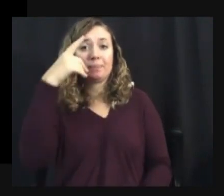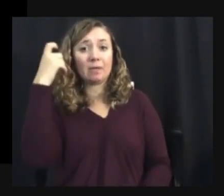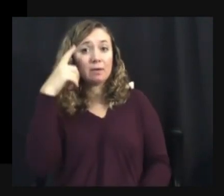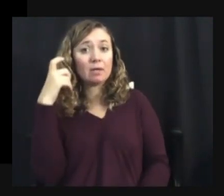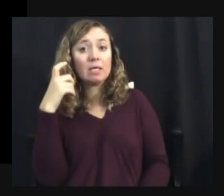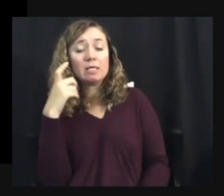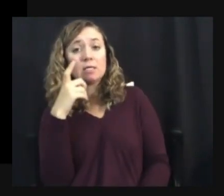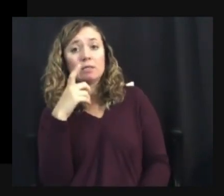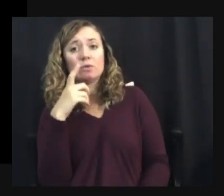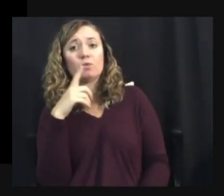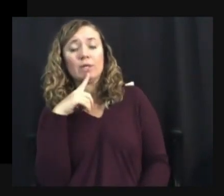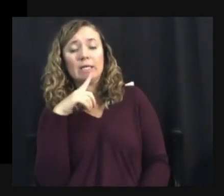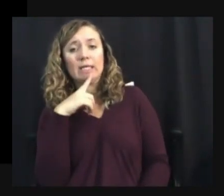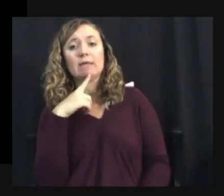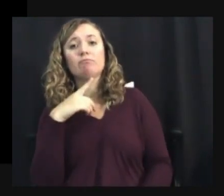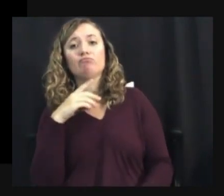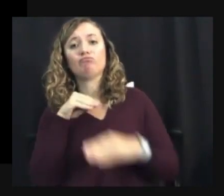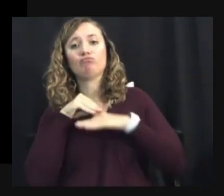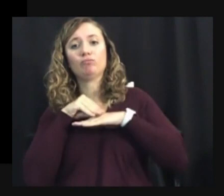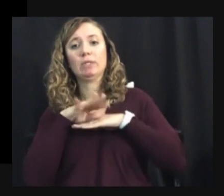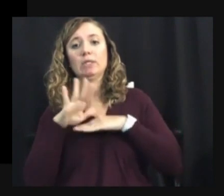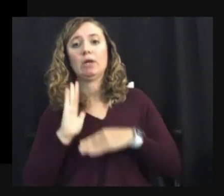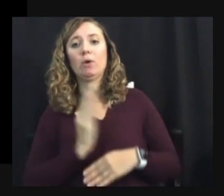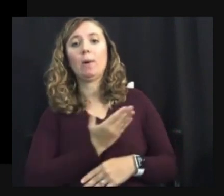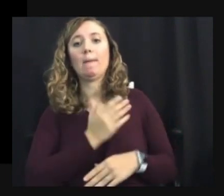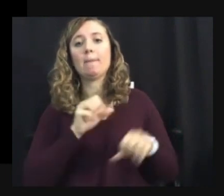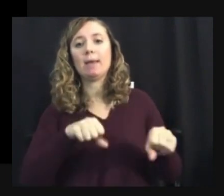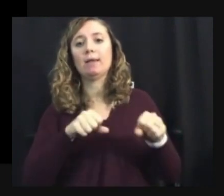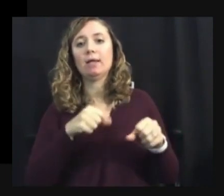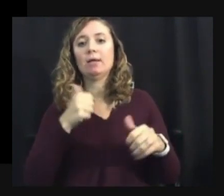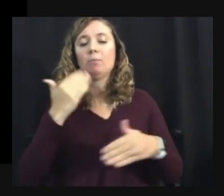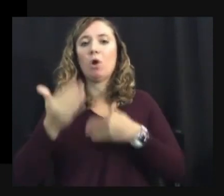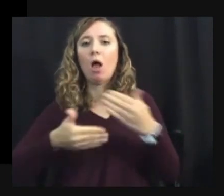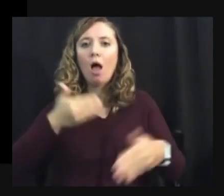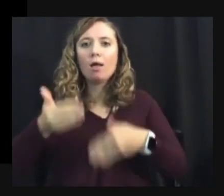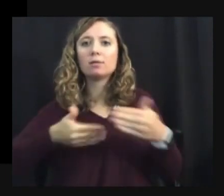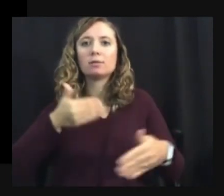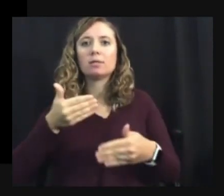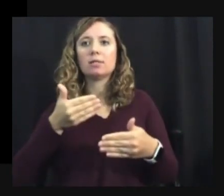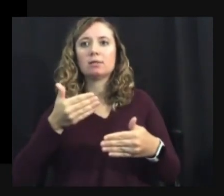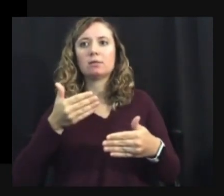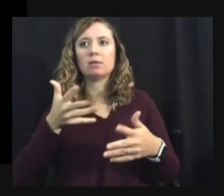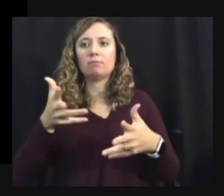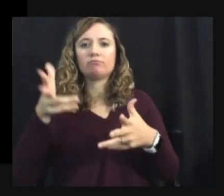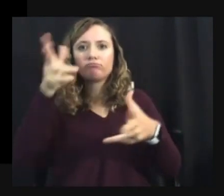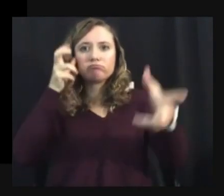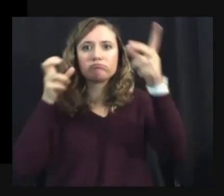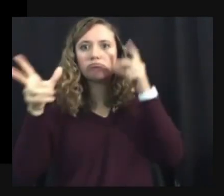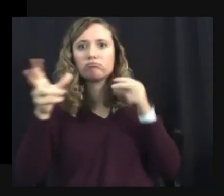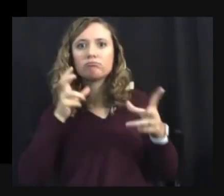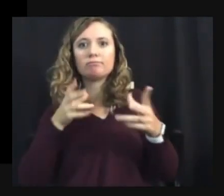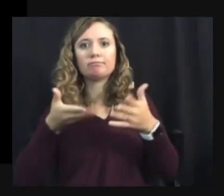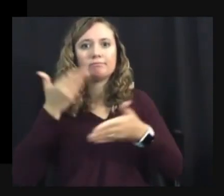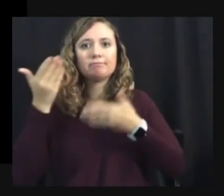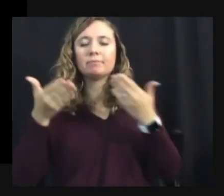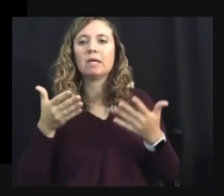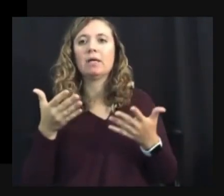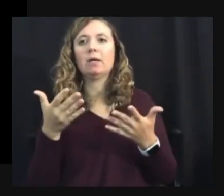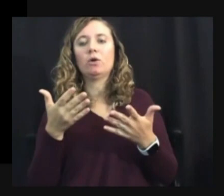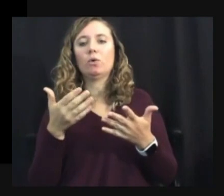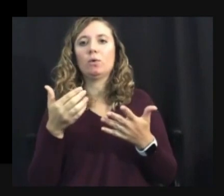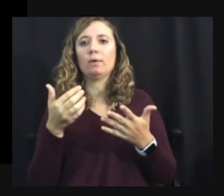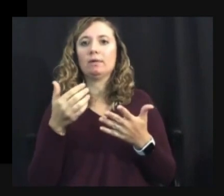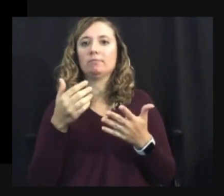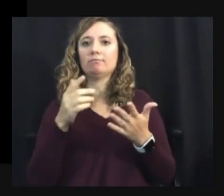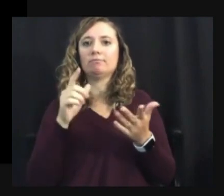much influenced by our ability to be able to process information and whether or not we have sensory distractions in the